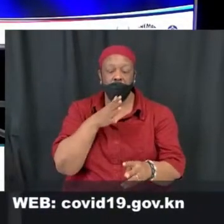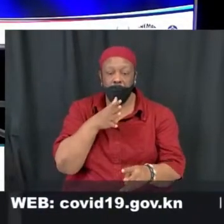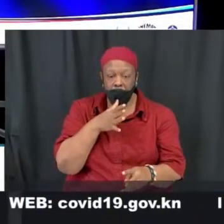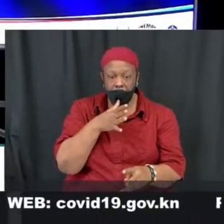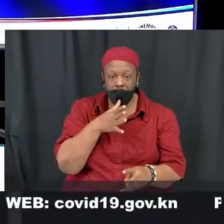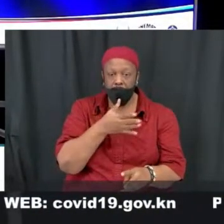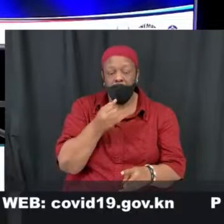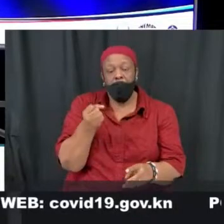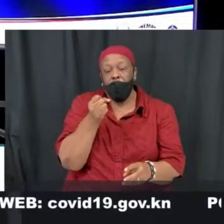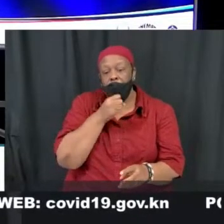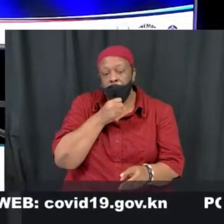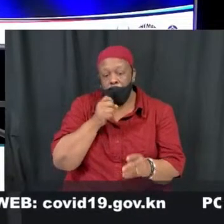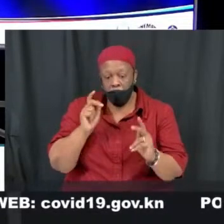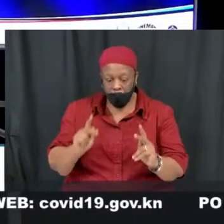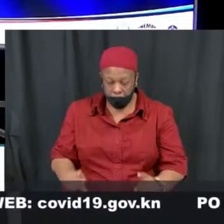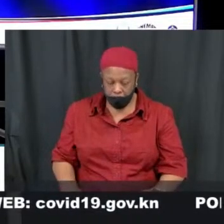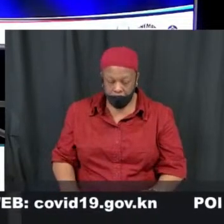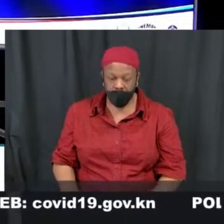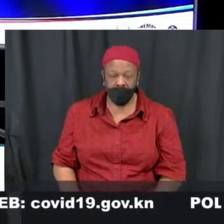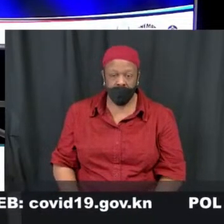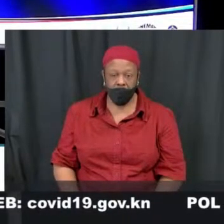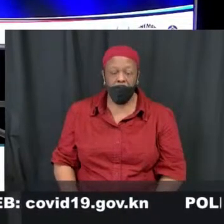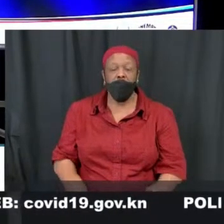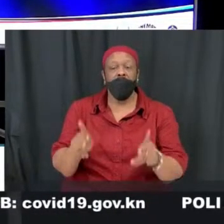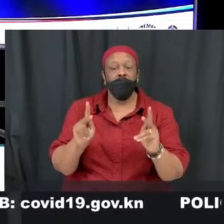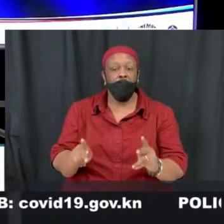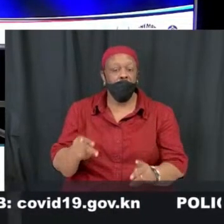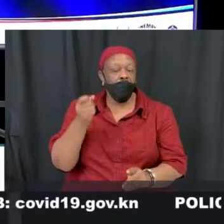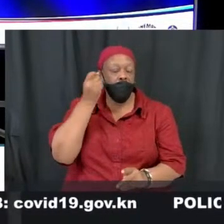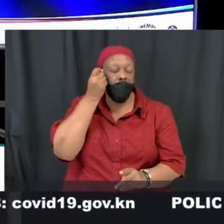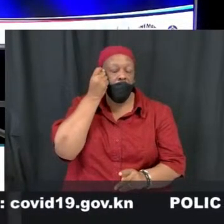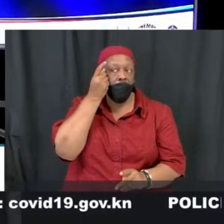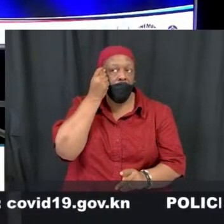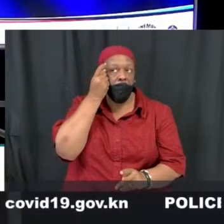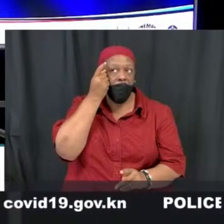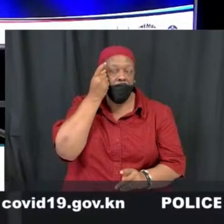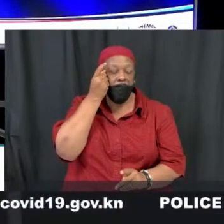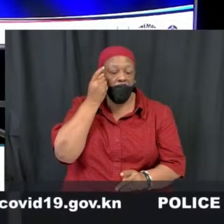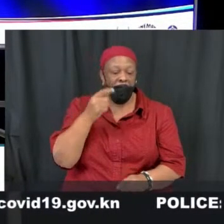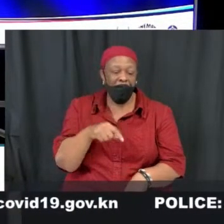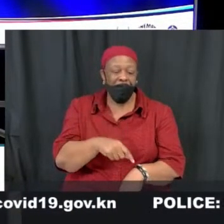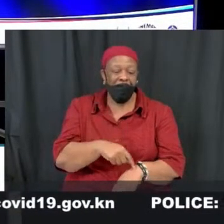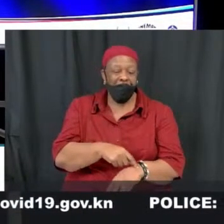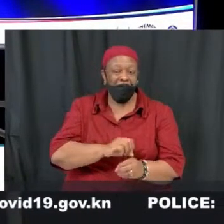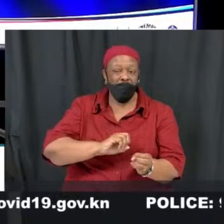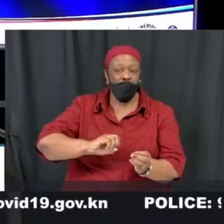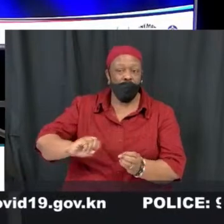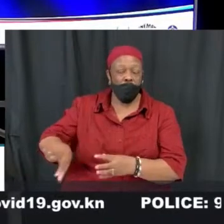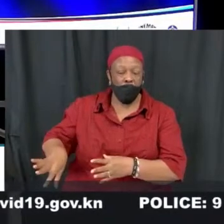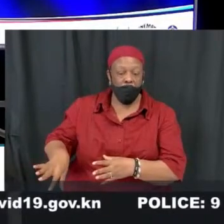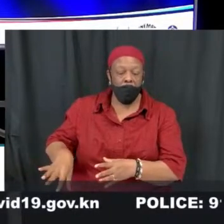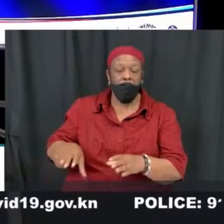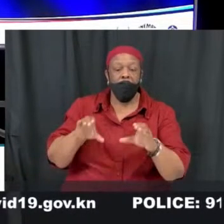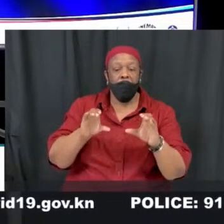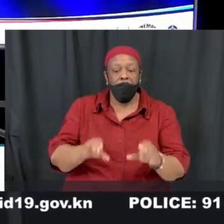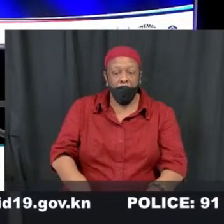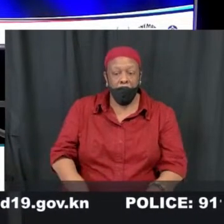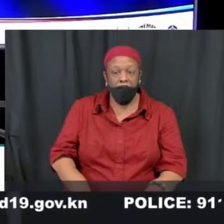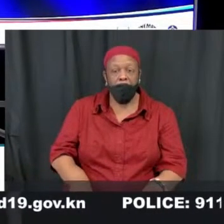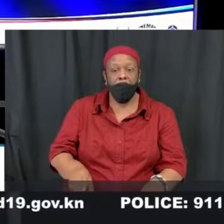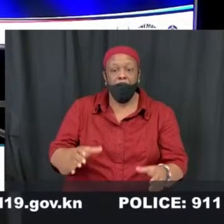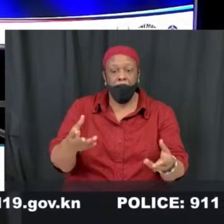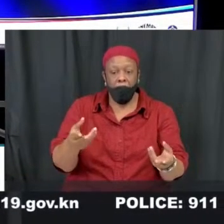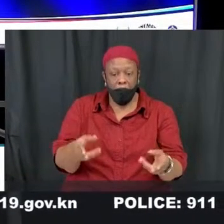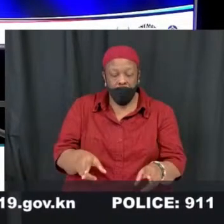the elderly and frail. You understood that in a pandemic, time wasted could result in lives lost.